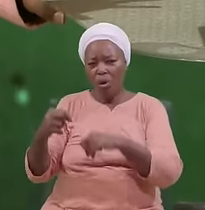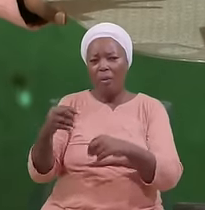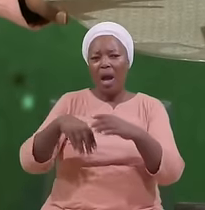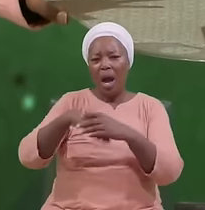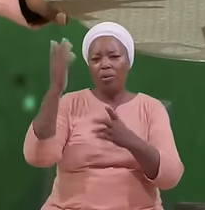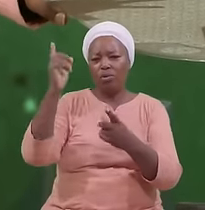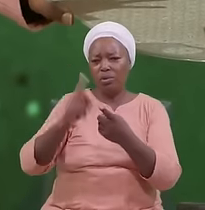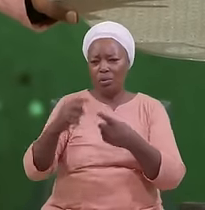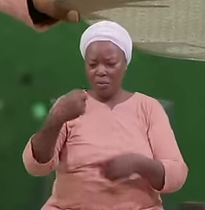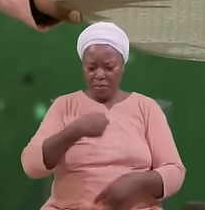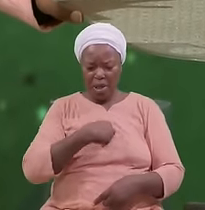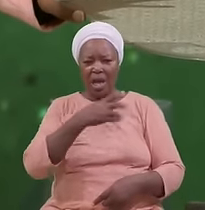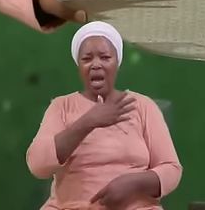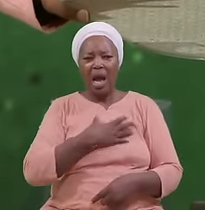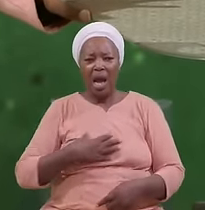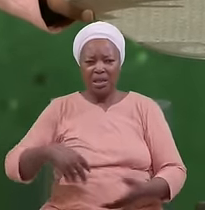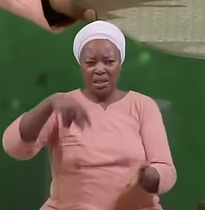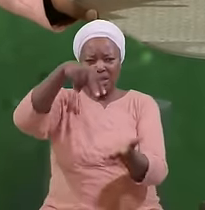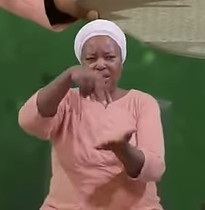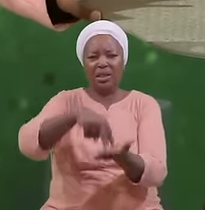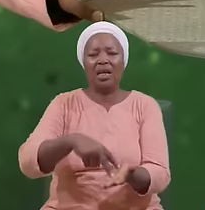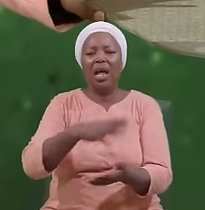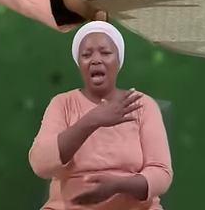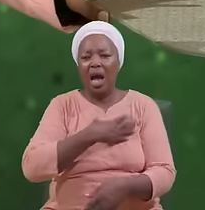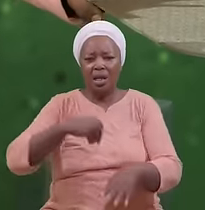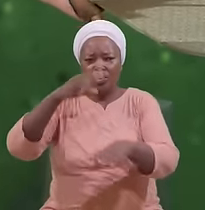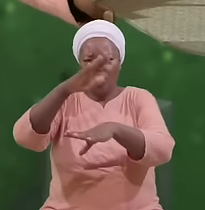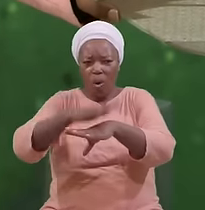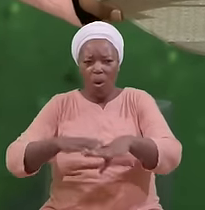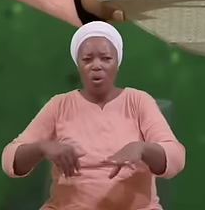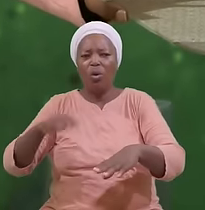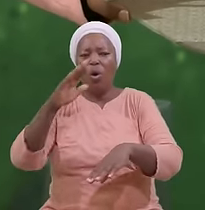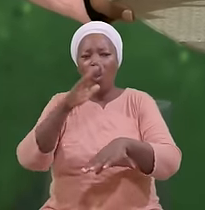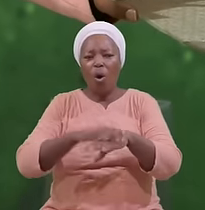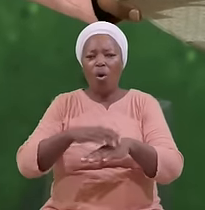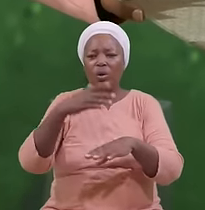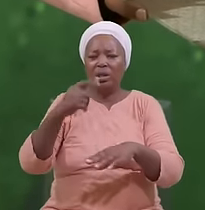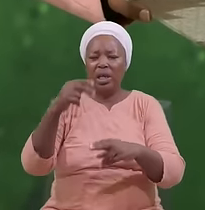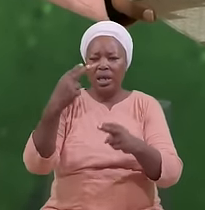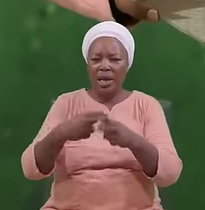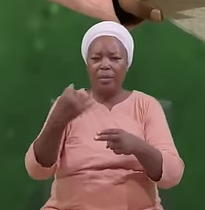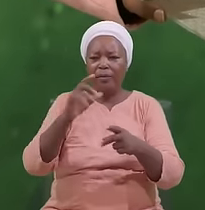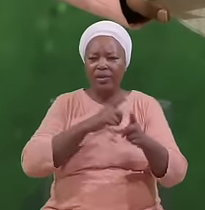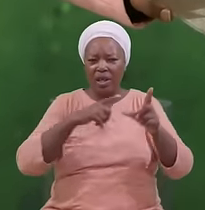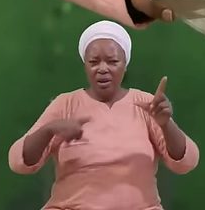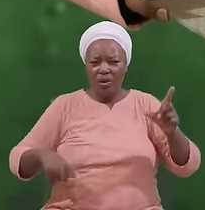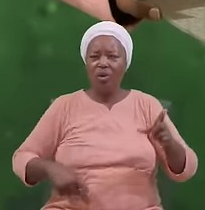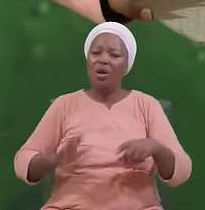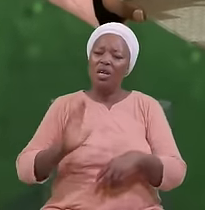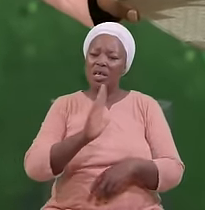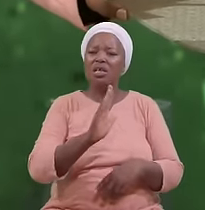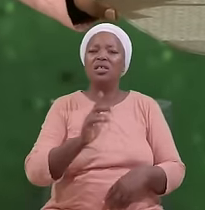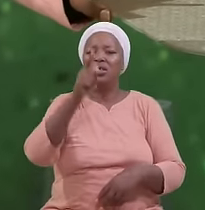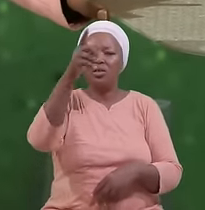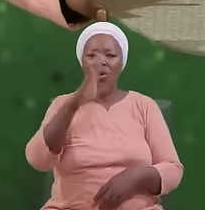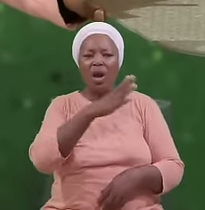to me and stand and call on the name of the Lord his God